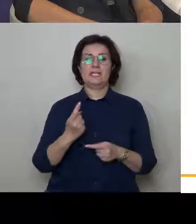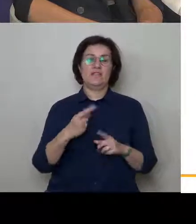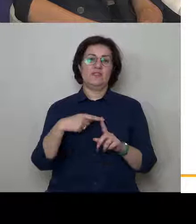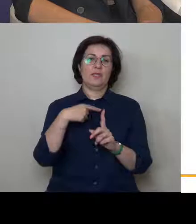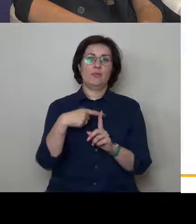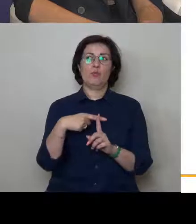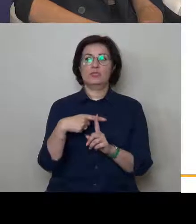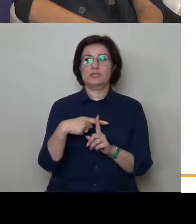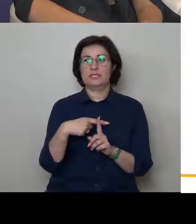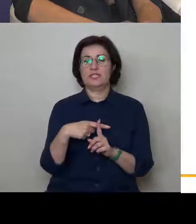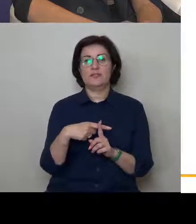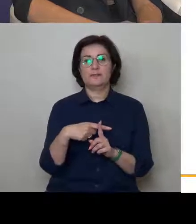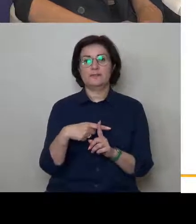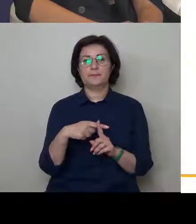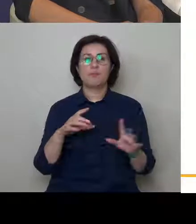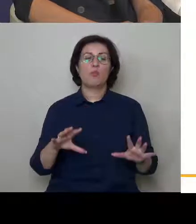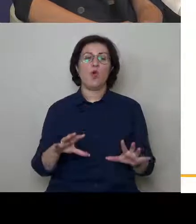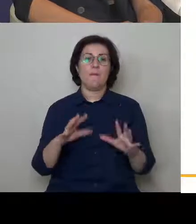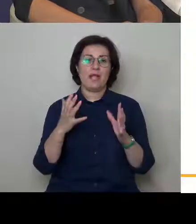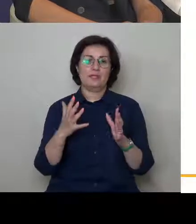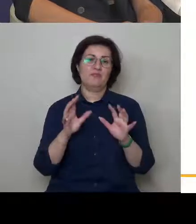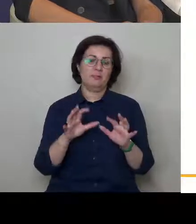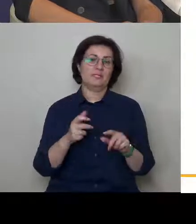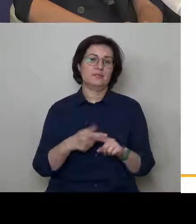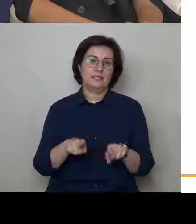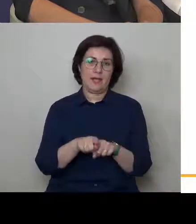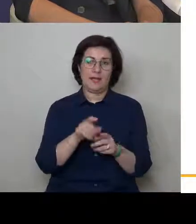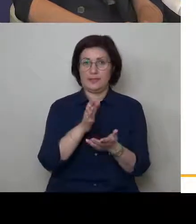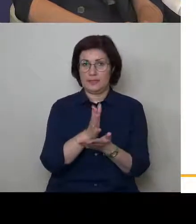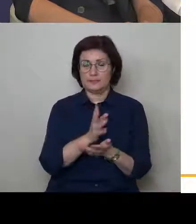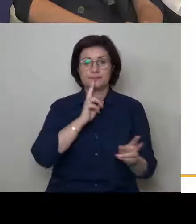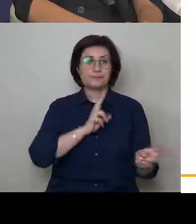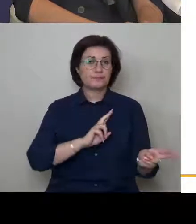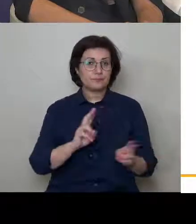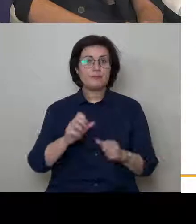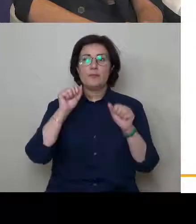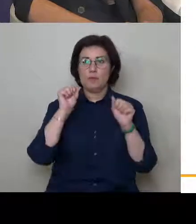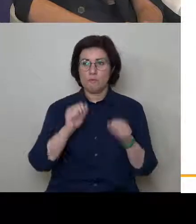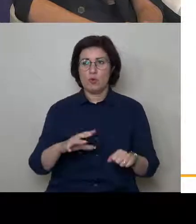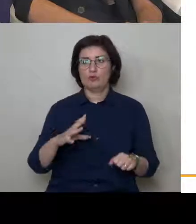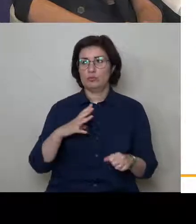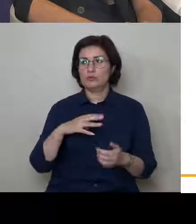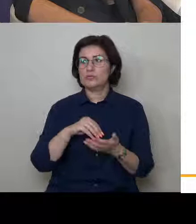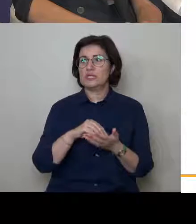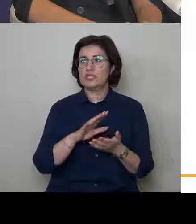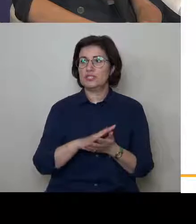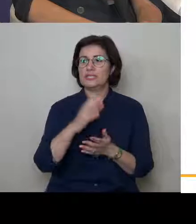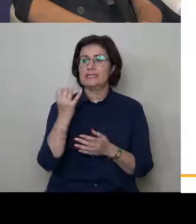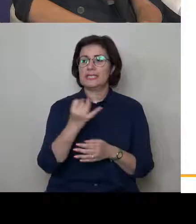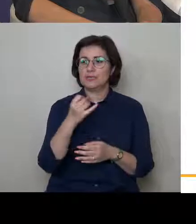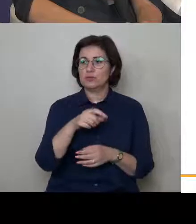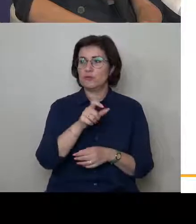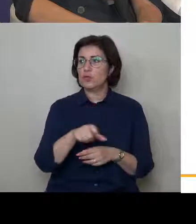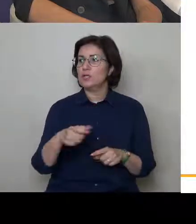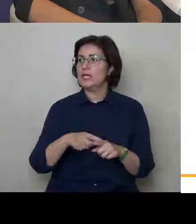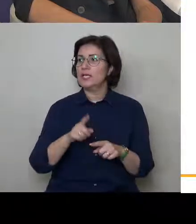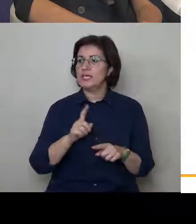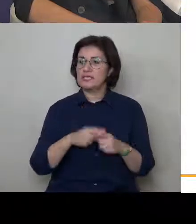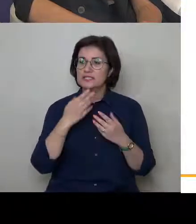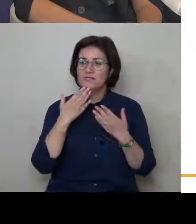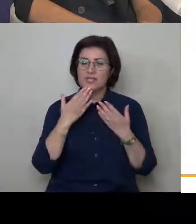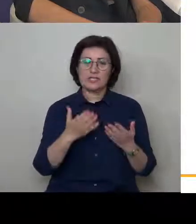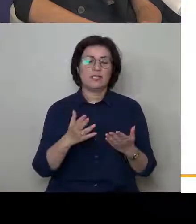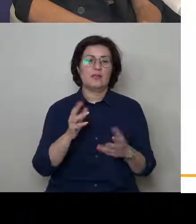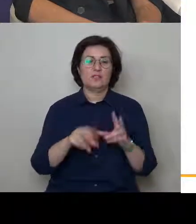elections, they're already quite used to them. The only positive thing here is that in a complaint, one can mention